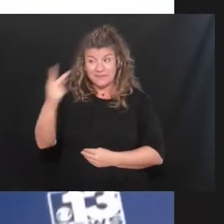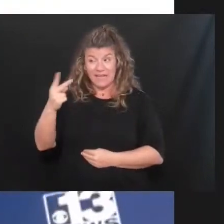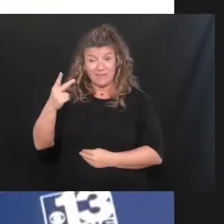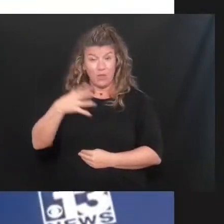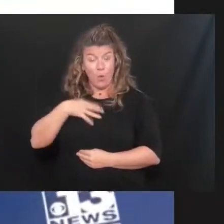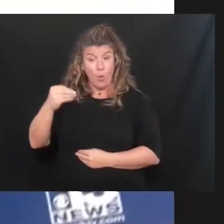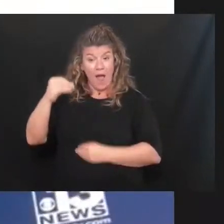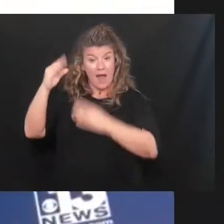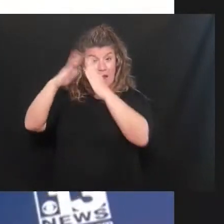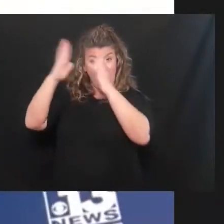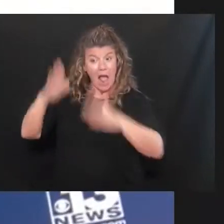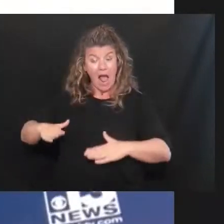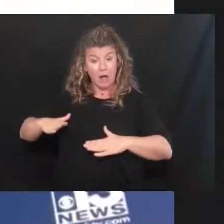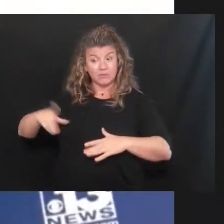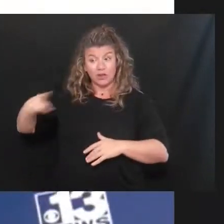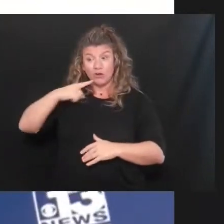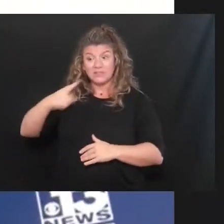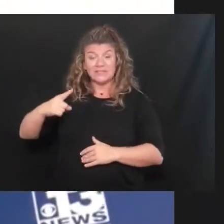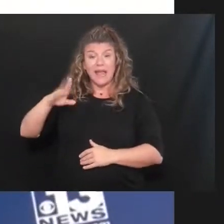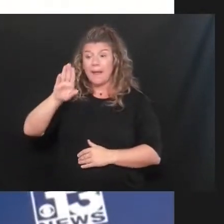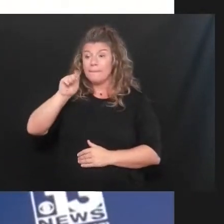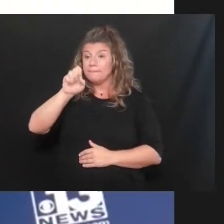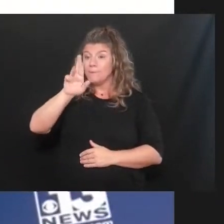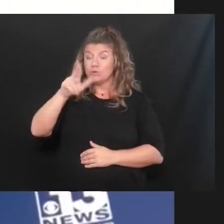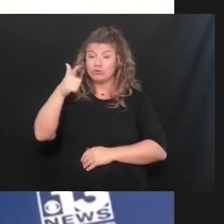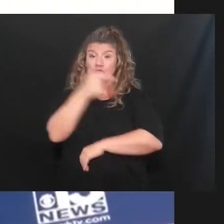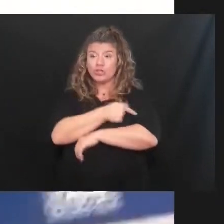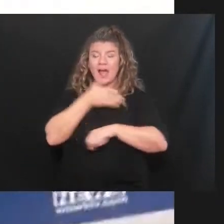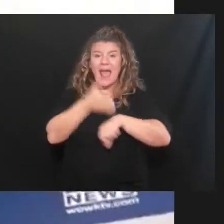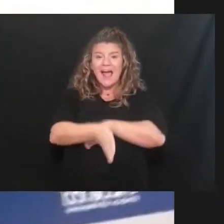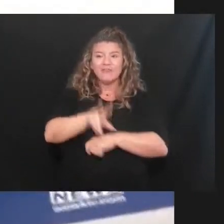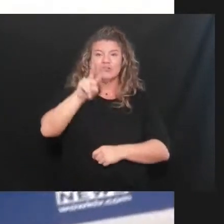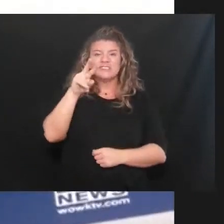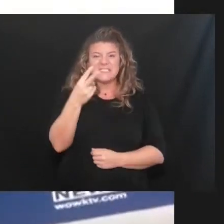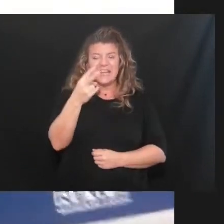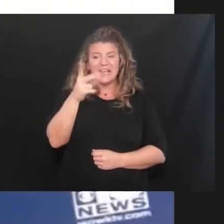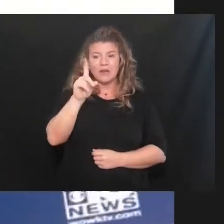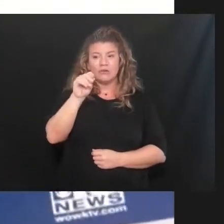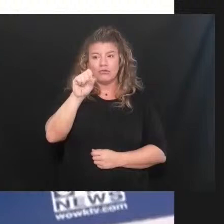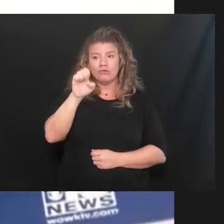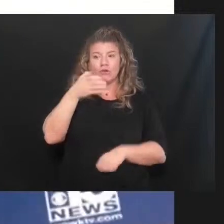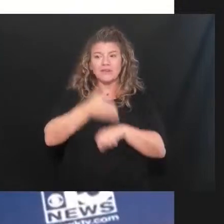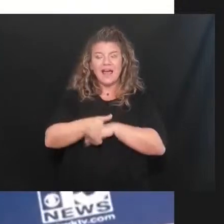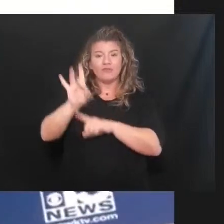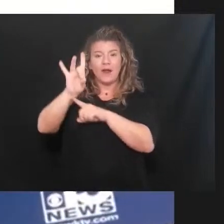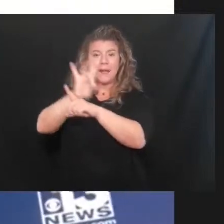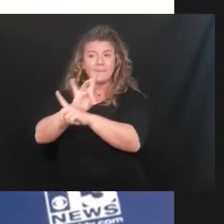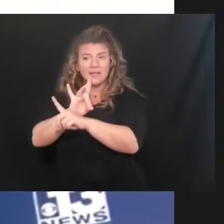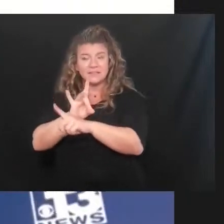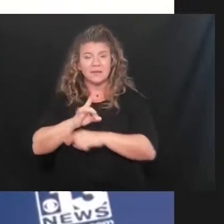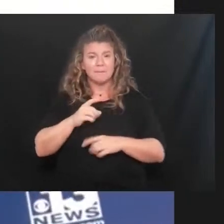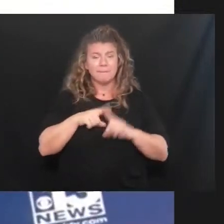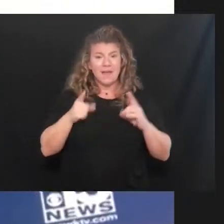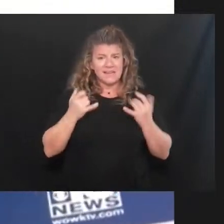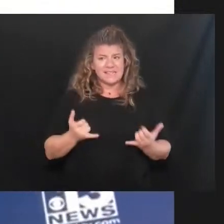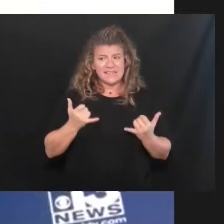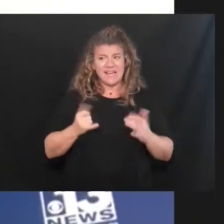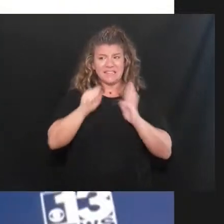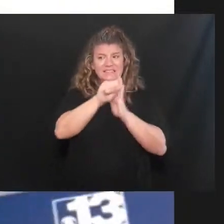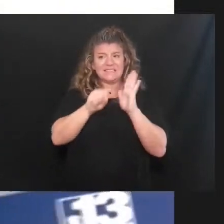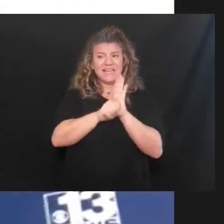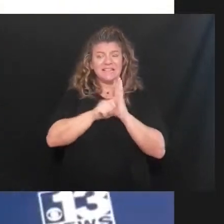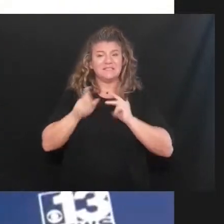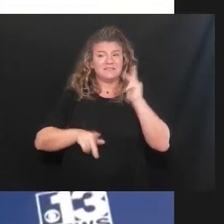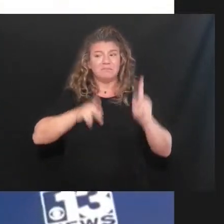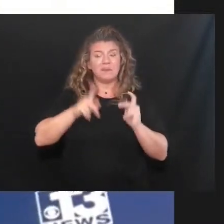say the booster shot comes after your second dose, after 8 months has passed. However, in these briefings with the state